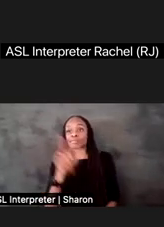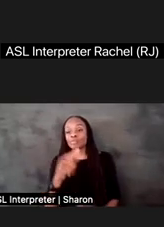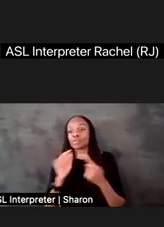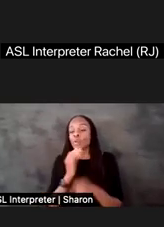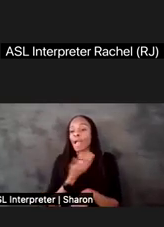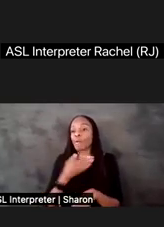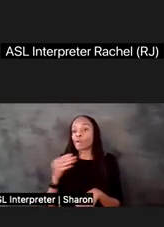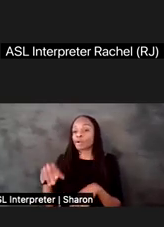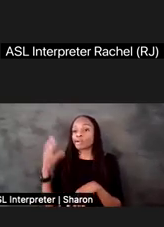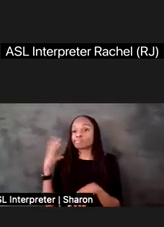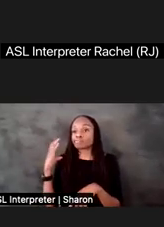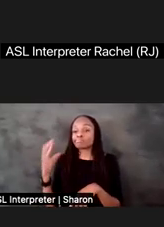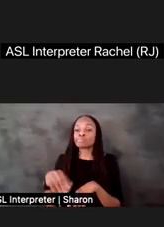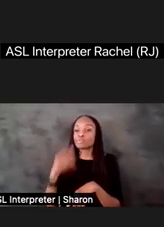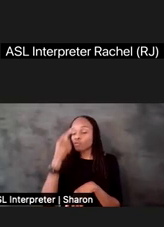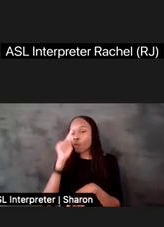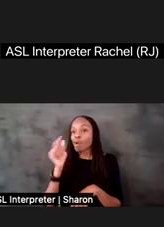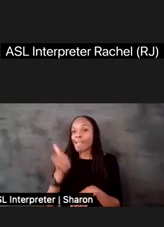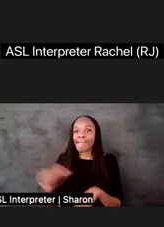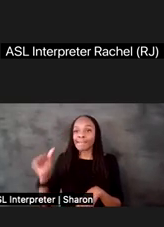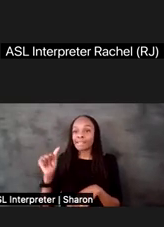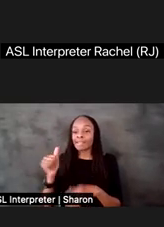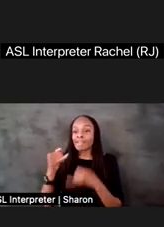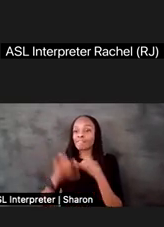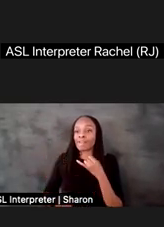final comments. Dina.